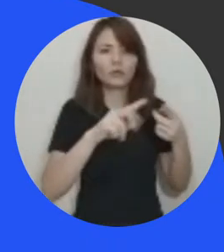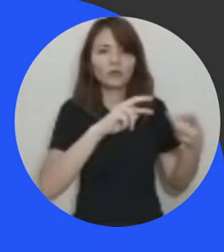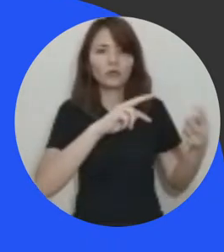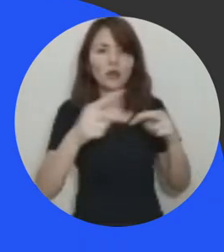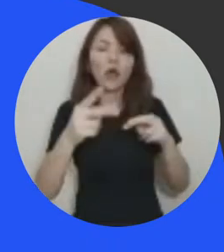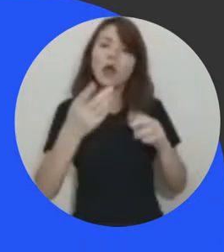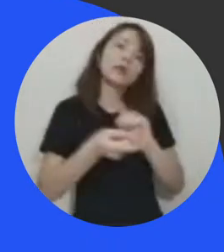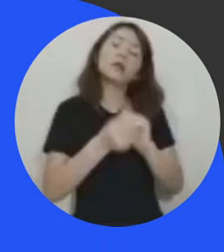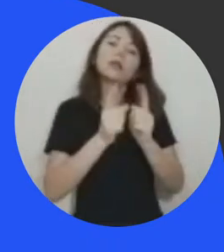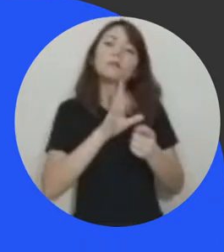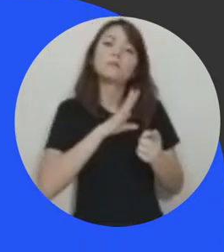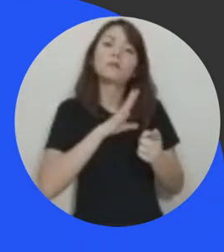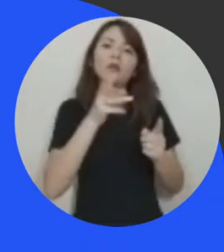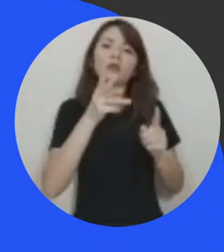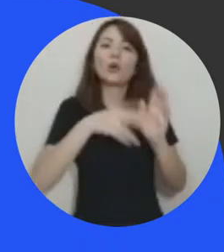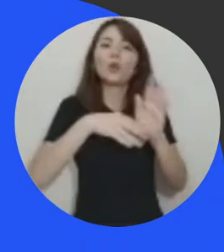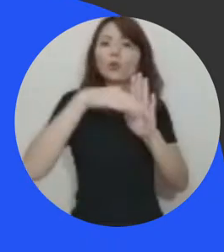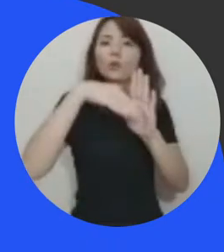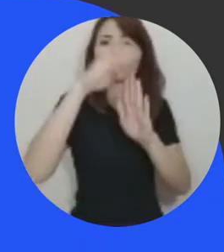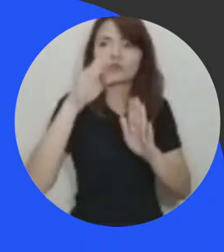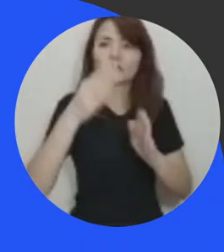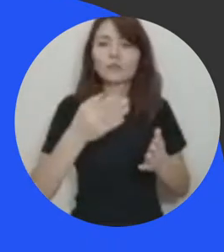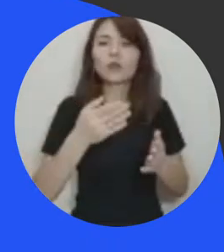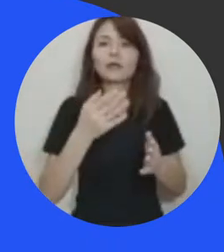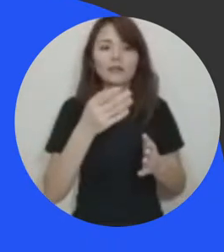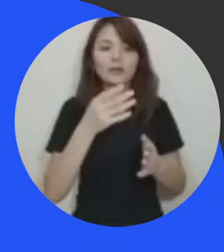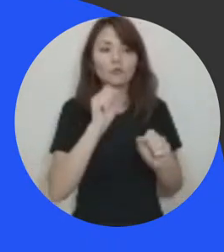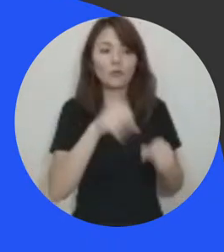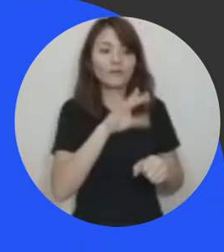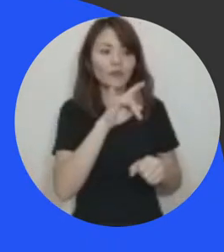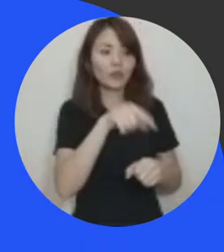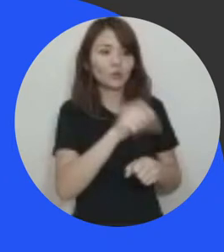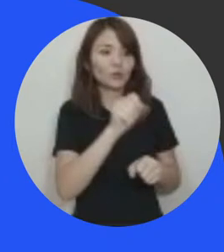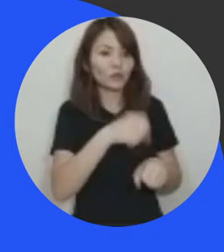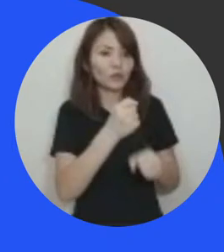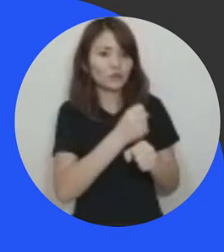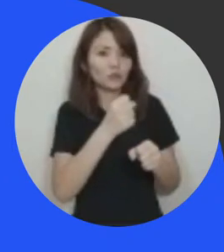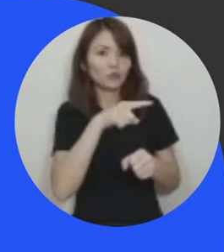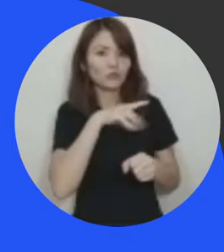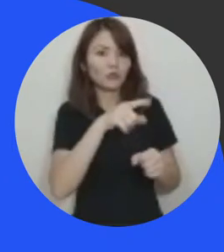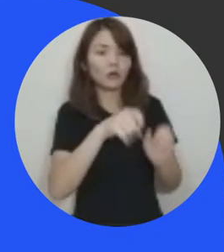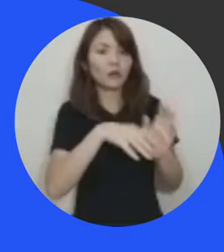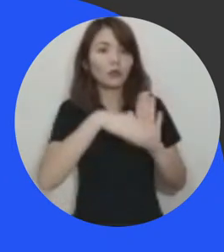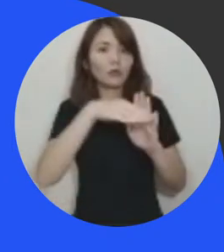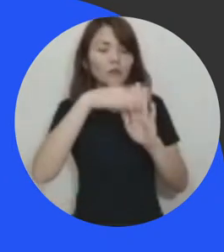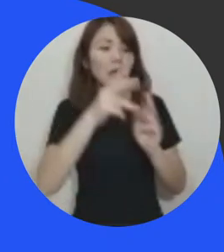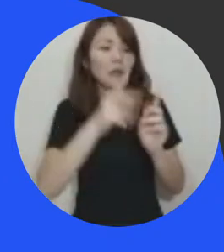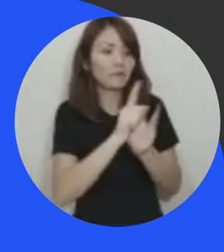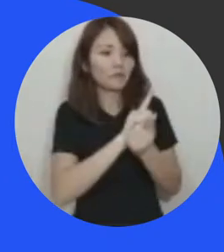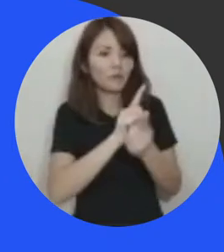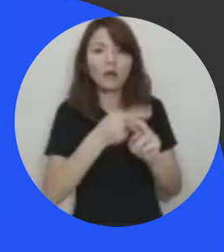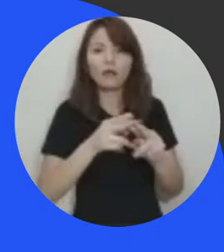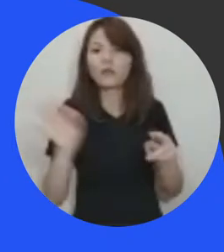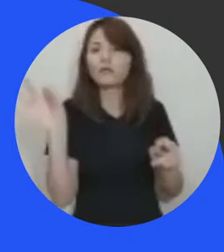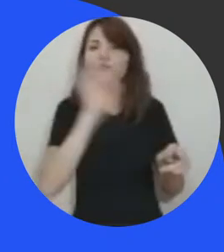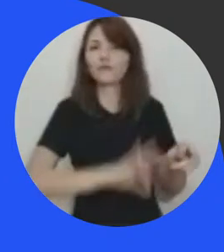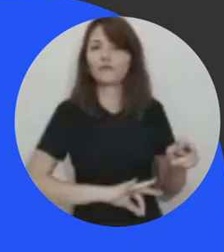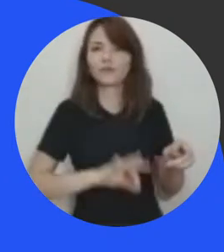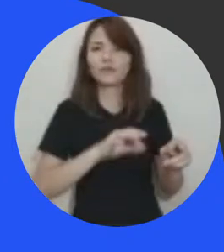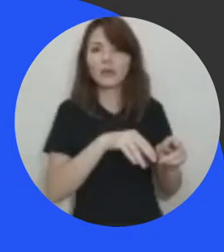it work a bit better. And those changes, those little differences that happen, are